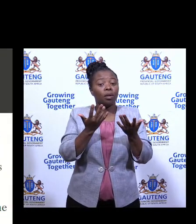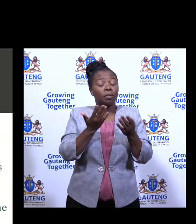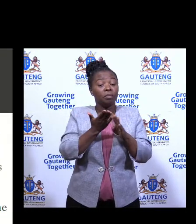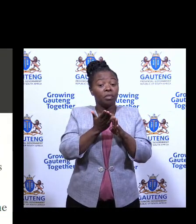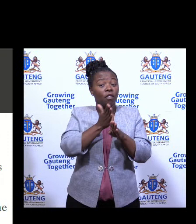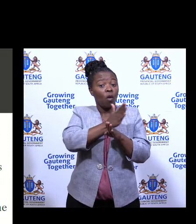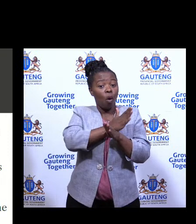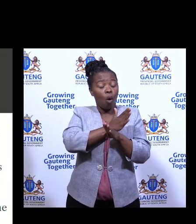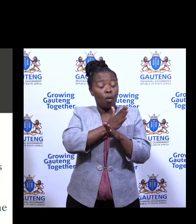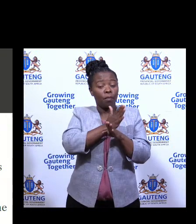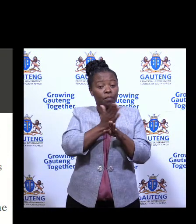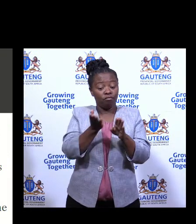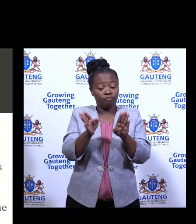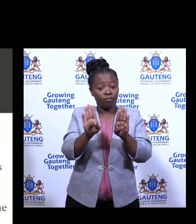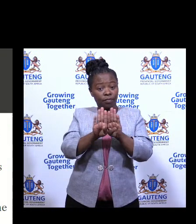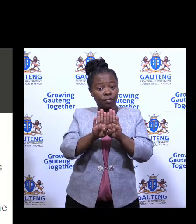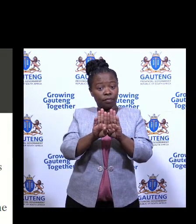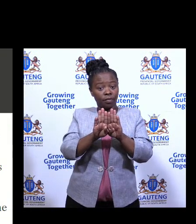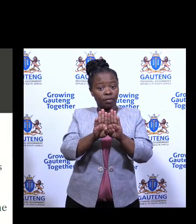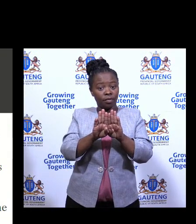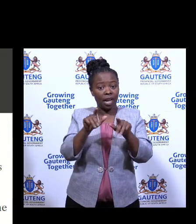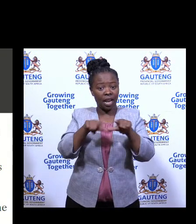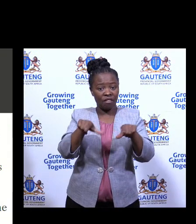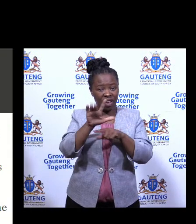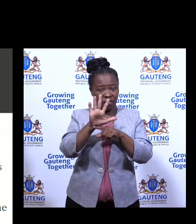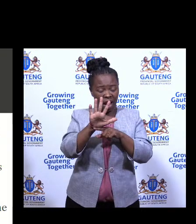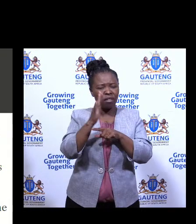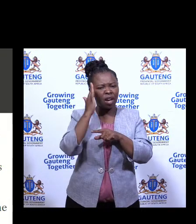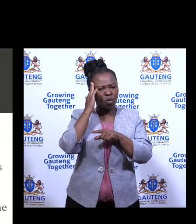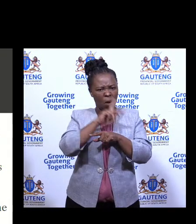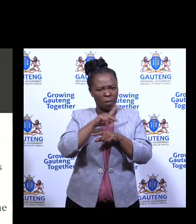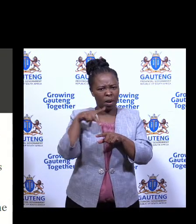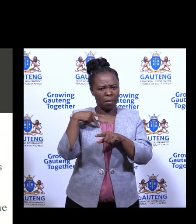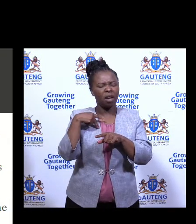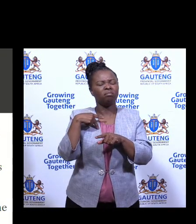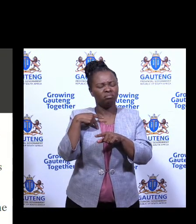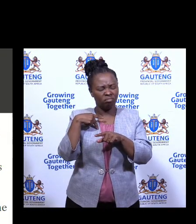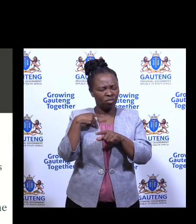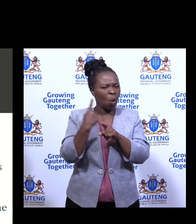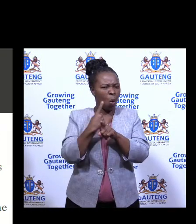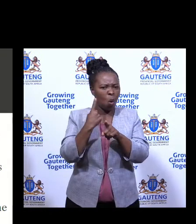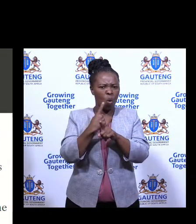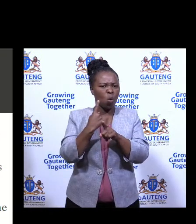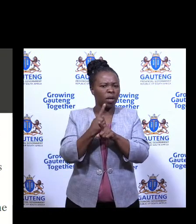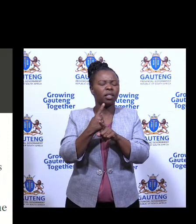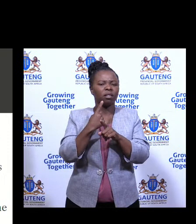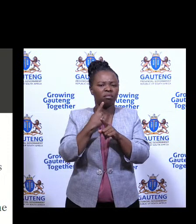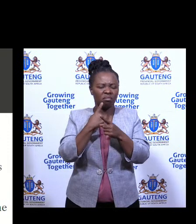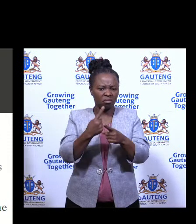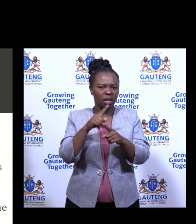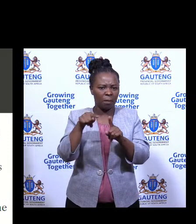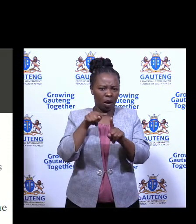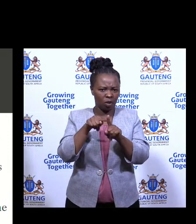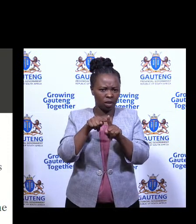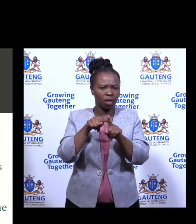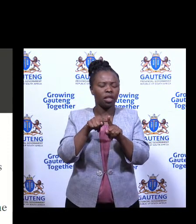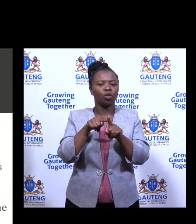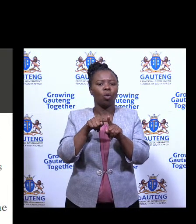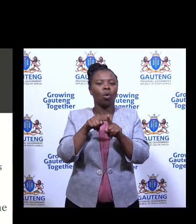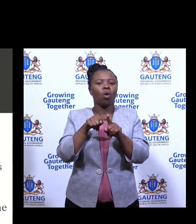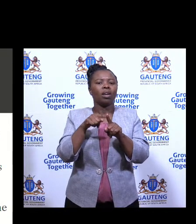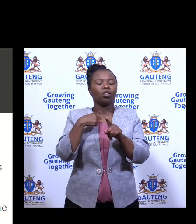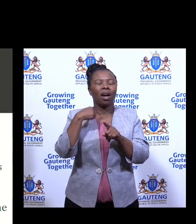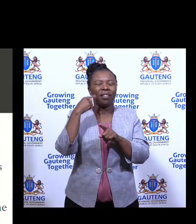before lockdown level 5 happened. And I know the Premier has spoken to this extensively. I'm not going to dwell on these slides, but I do think it is worth